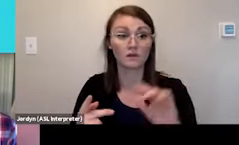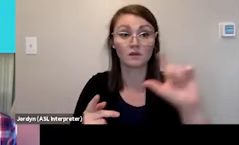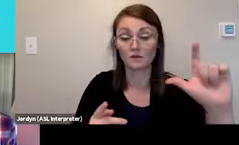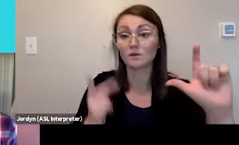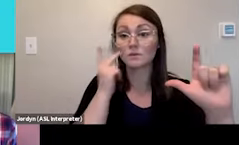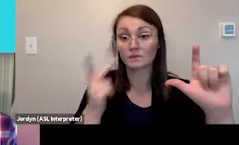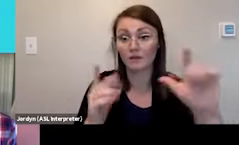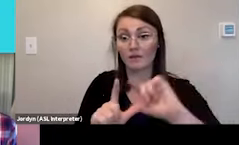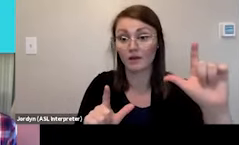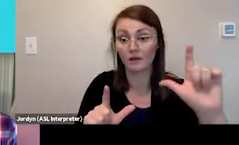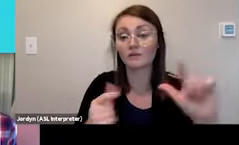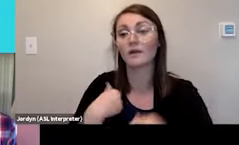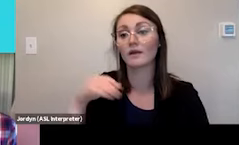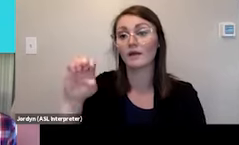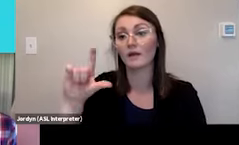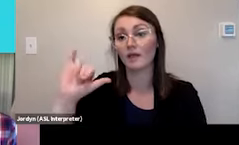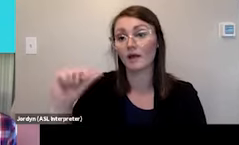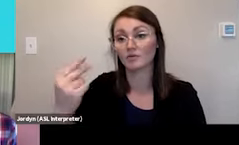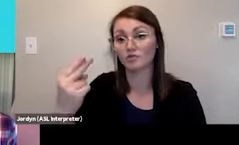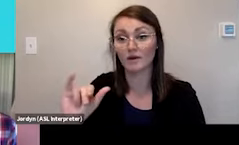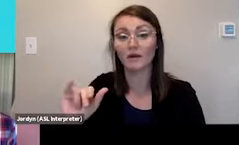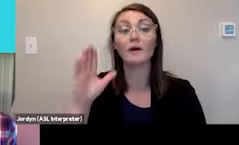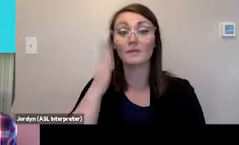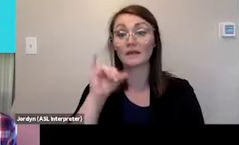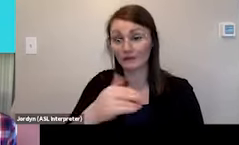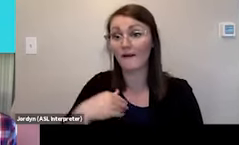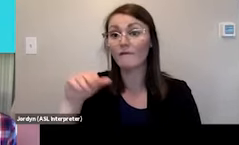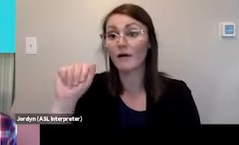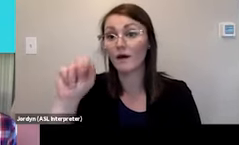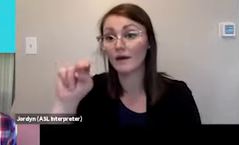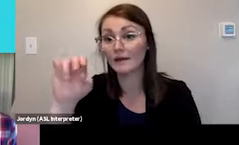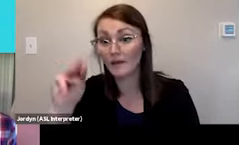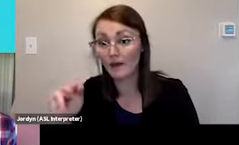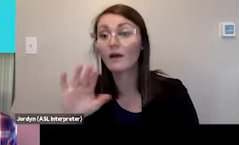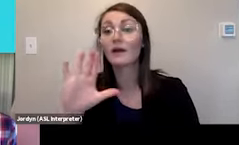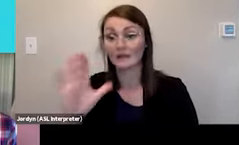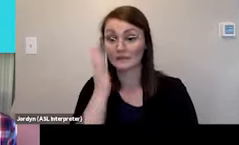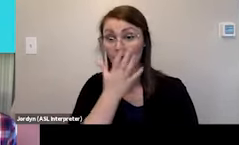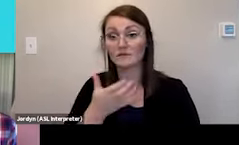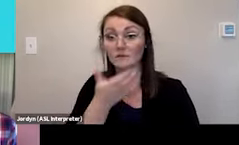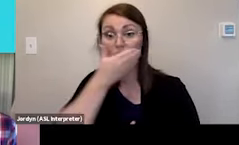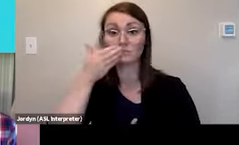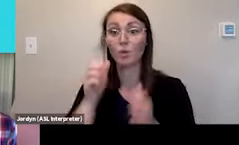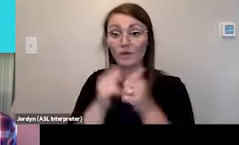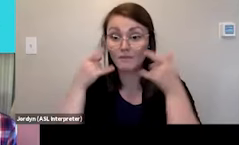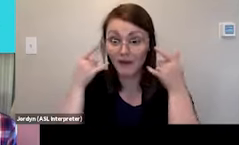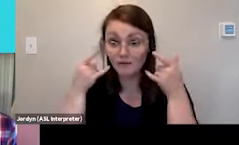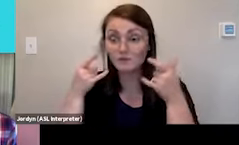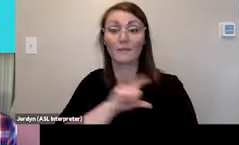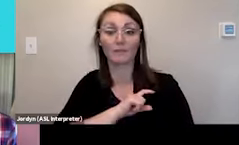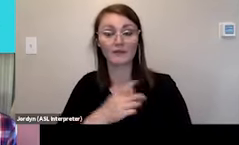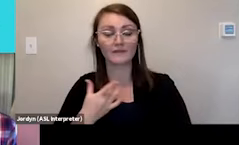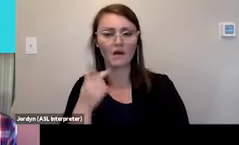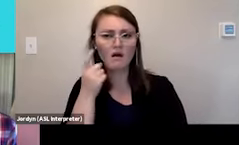in Colorado, and due to his anemia, he covered up his face with a mask, which led to suspicion. And